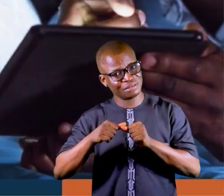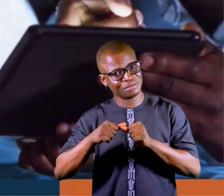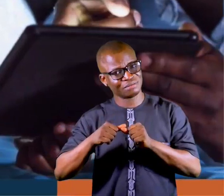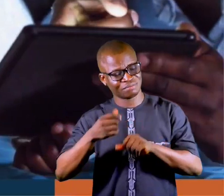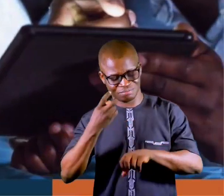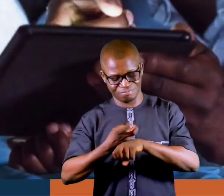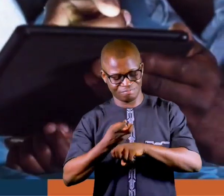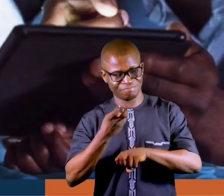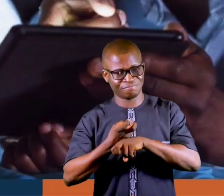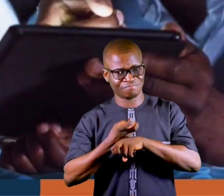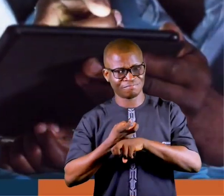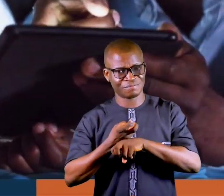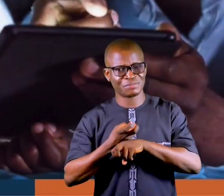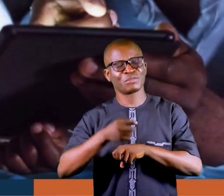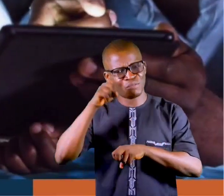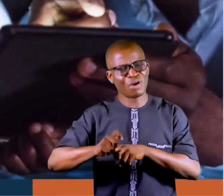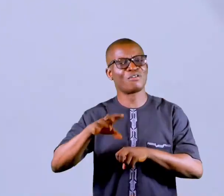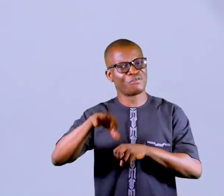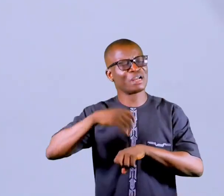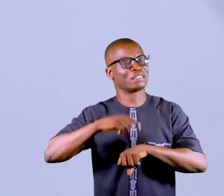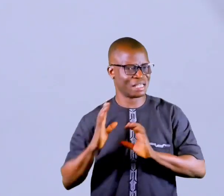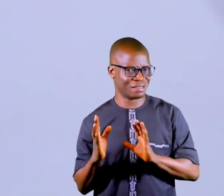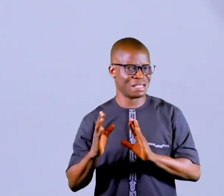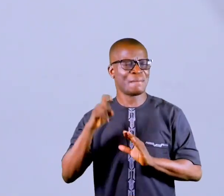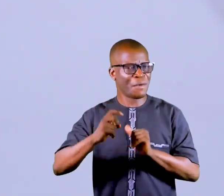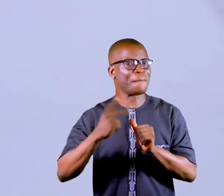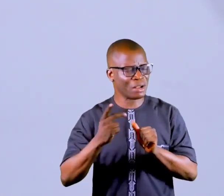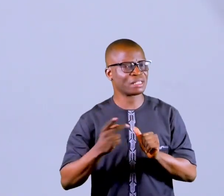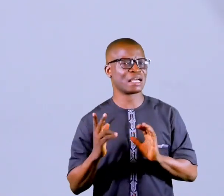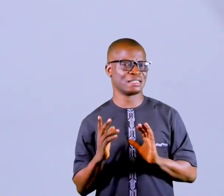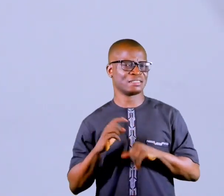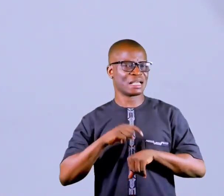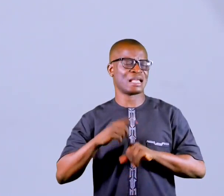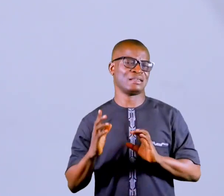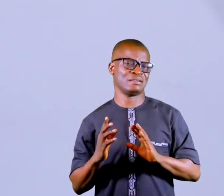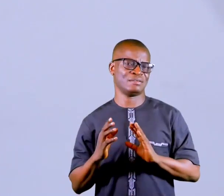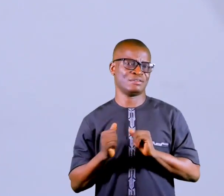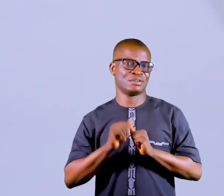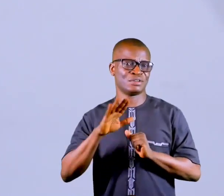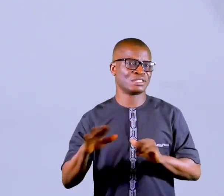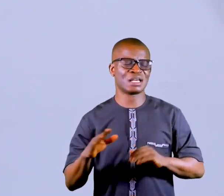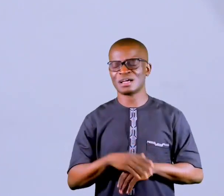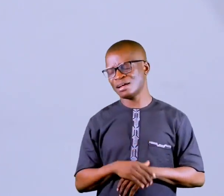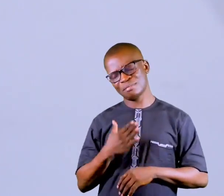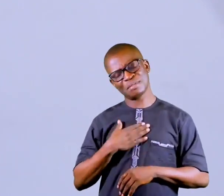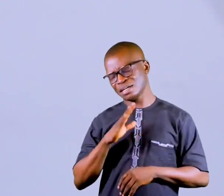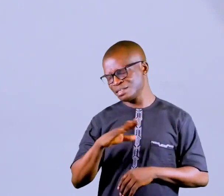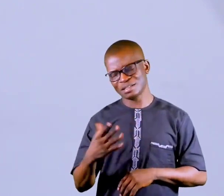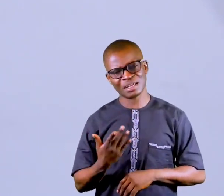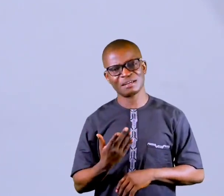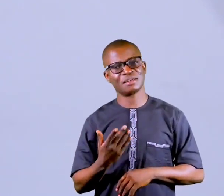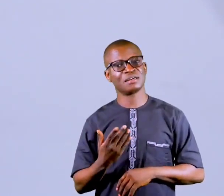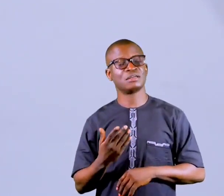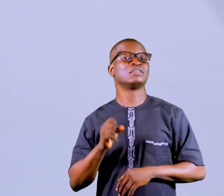difficult to find time, but we need to prioritize it. You think, I want to give my child the very best